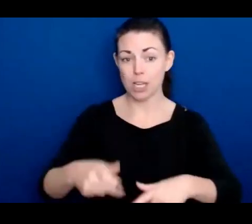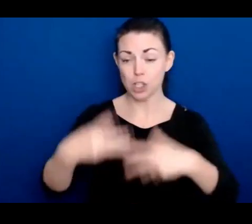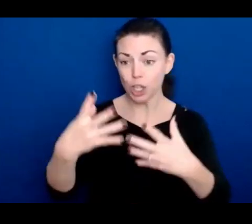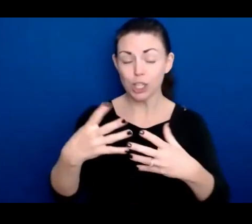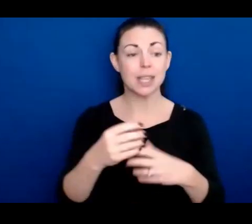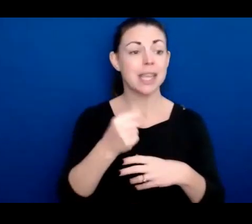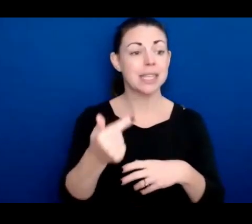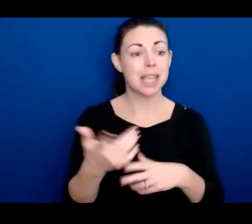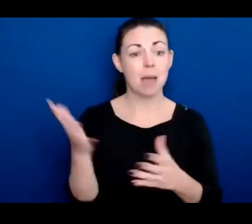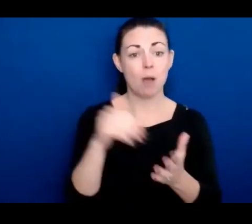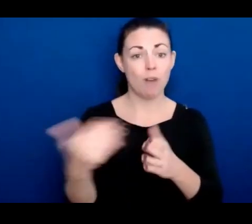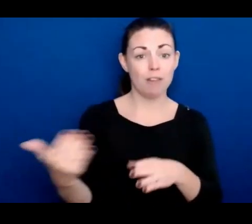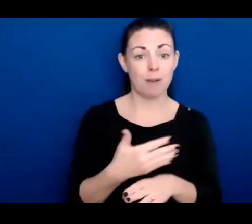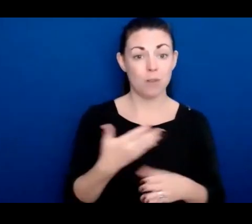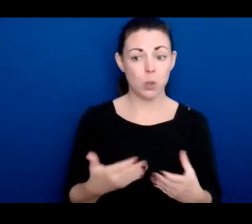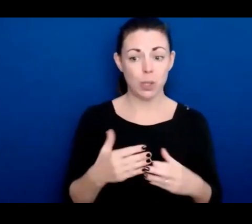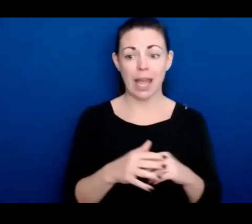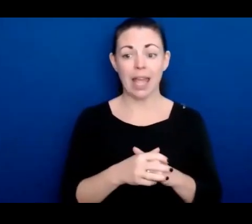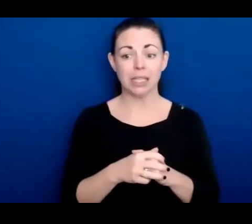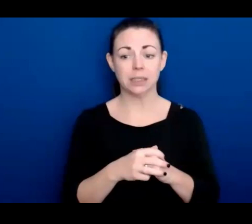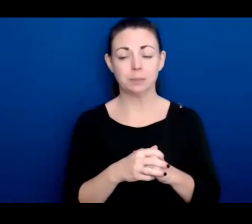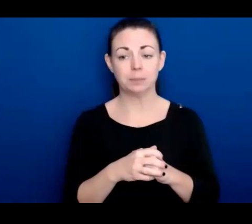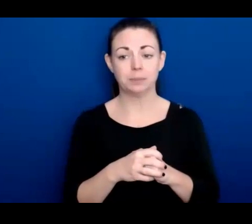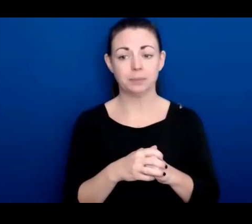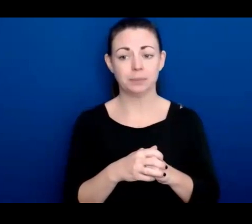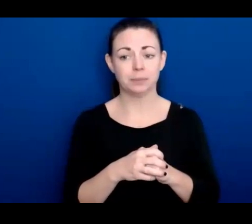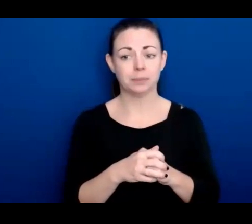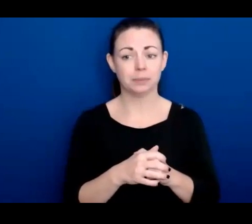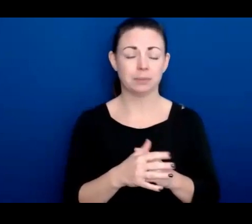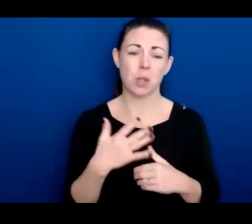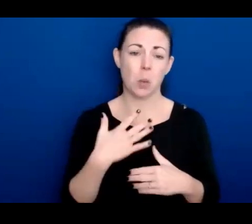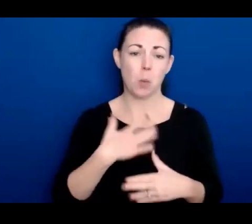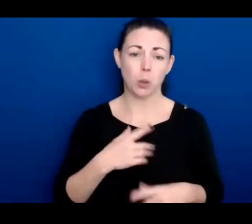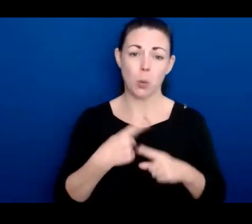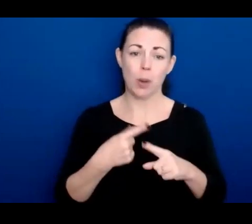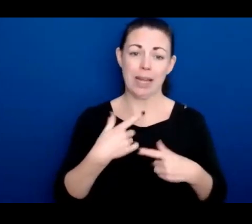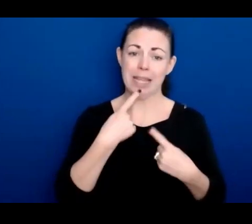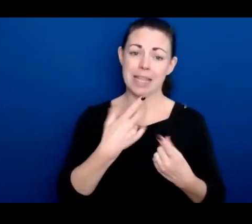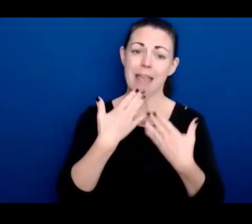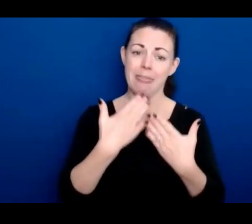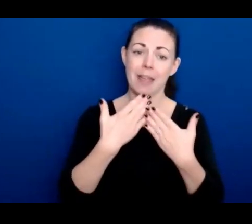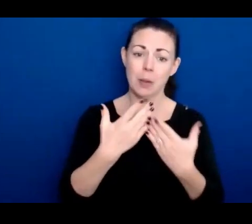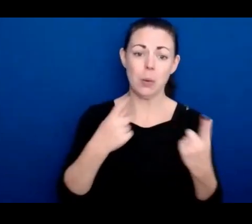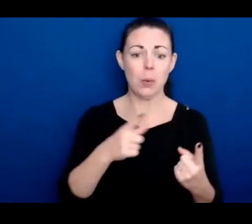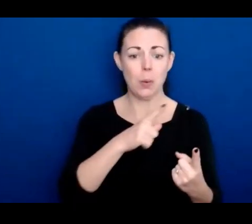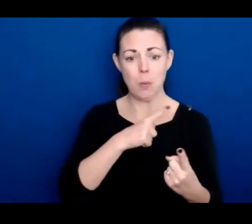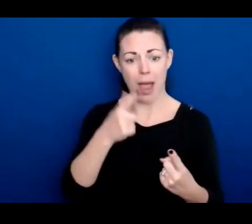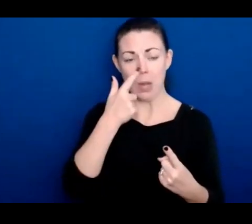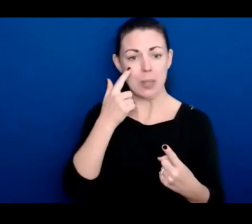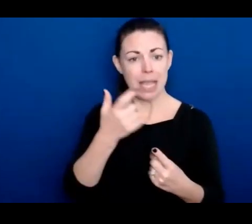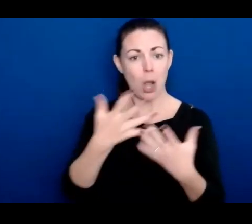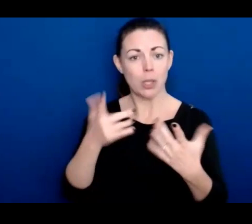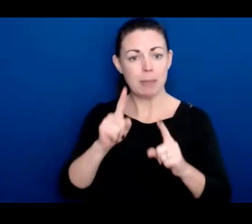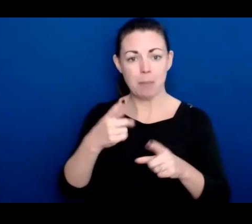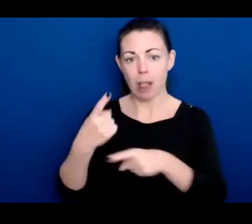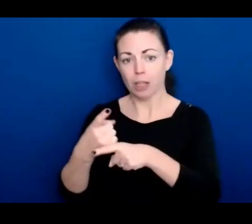in prior to today. Just a quick thanks from me, really. There's a lot of people obviously engaging in the Q&A and engaging in the chat,